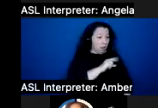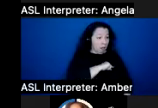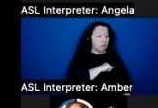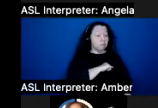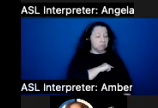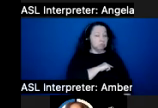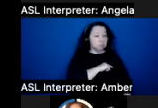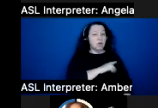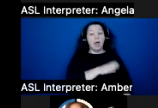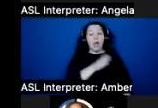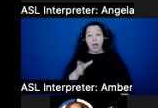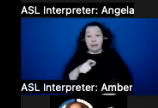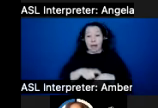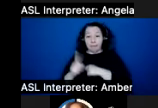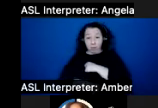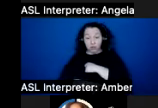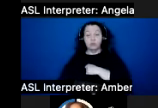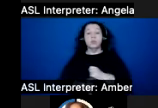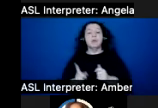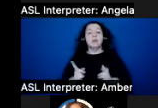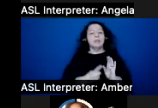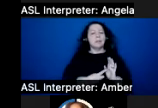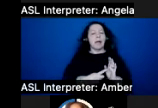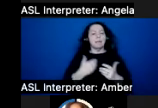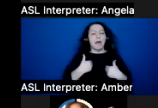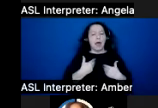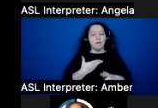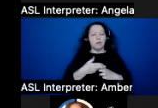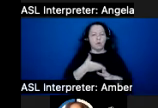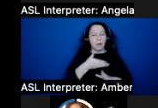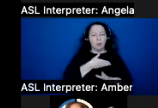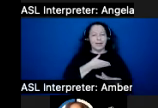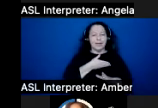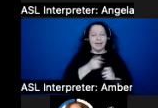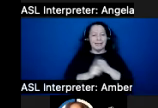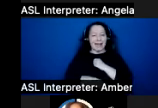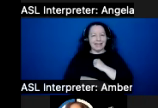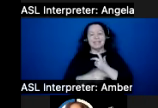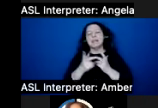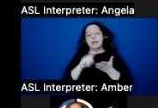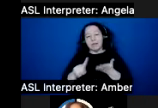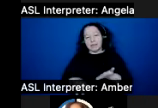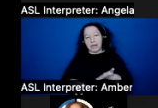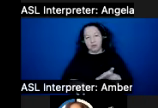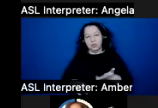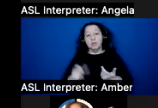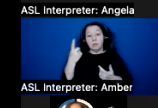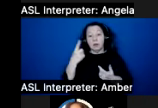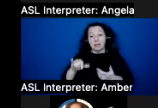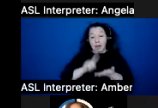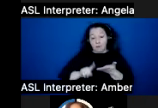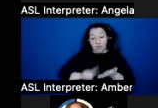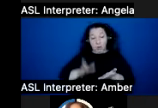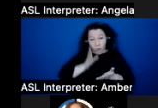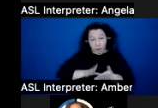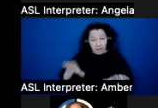sentencing, there is sometimes a pre-sentence investigation that is completed